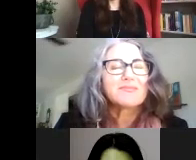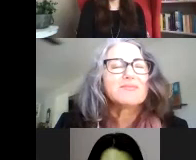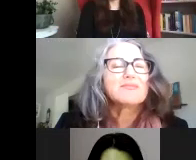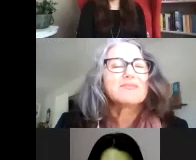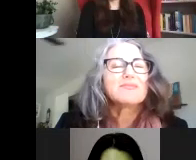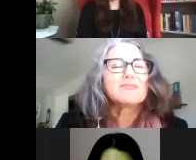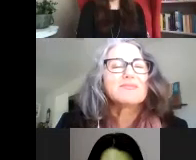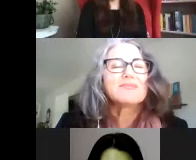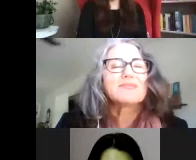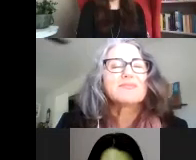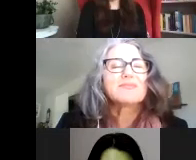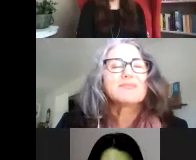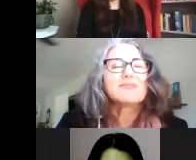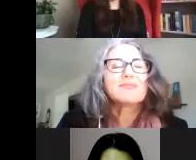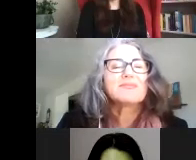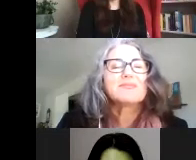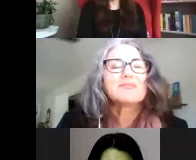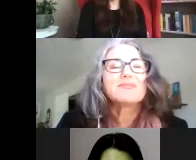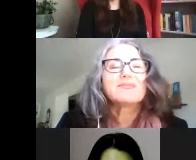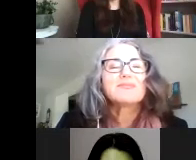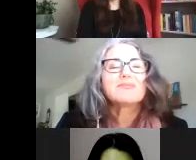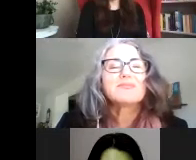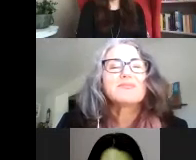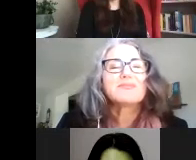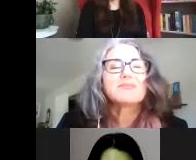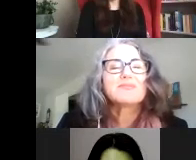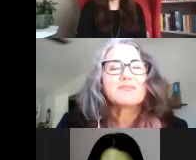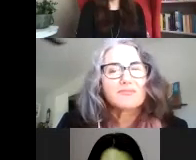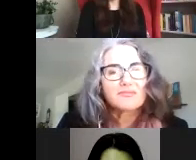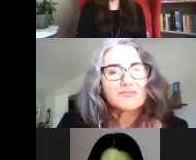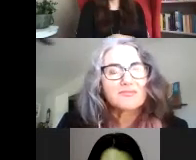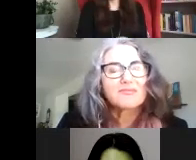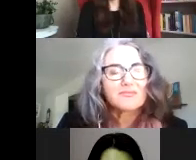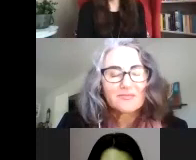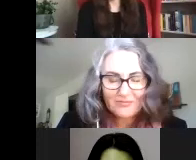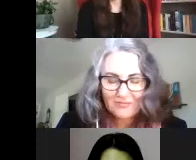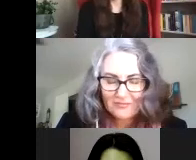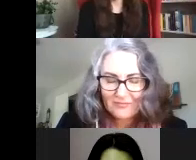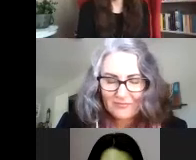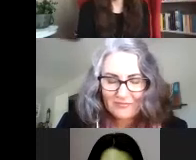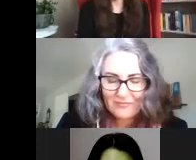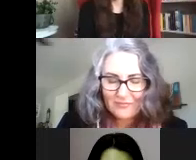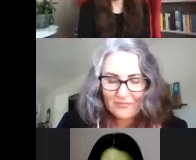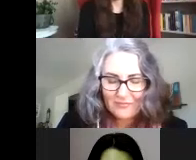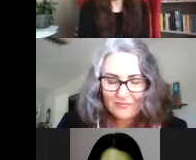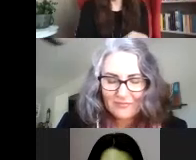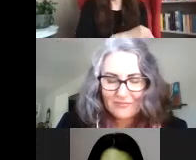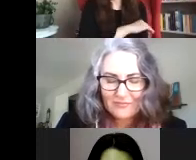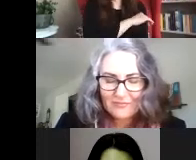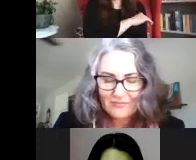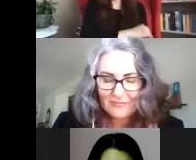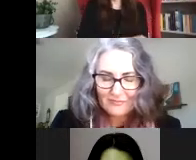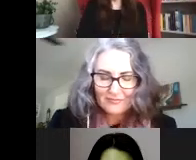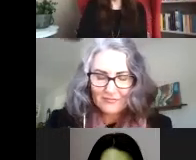So one of the things too I learned, and I put this in just an example of a poster. One of the things I believe to do